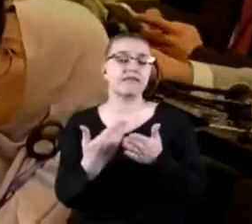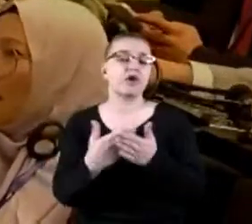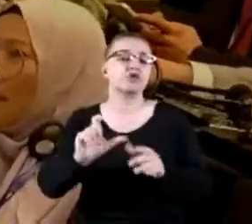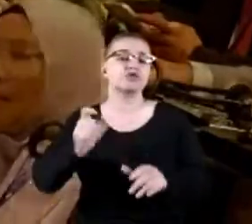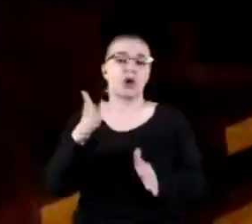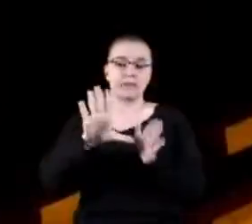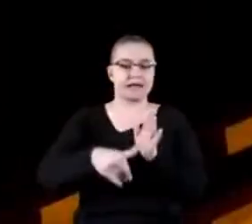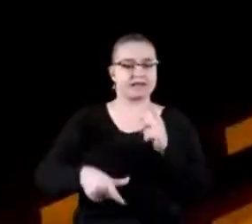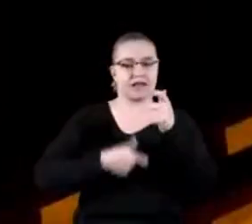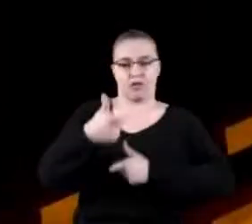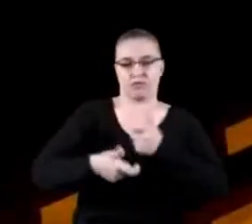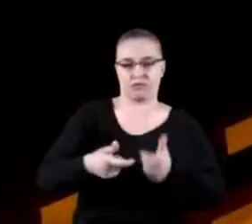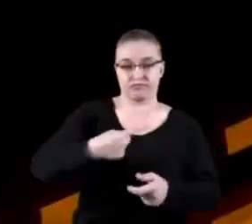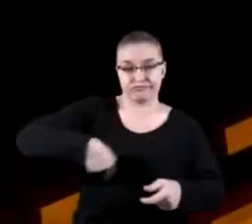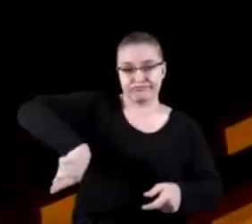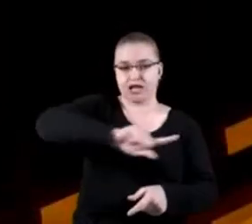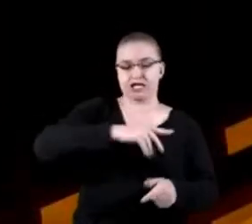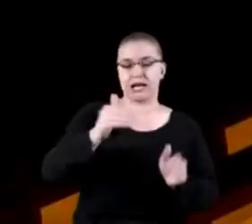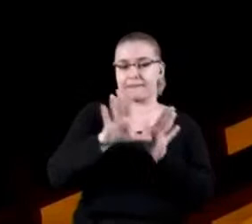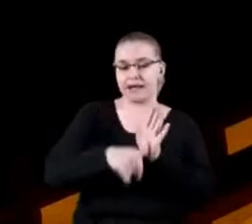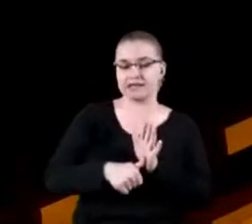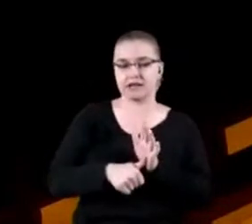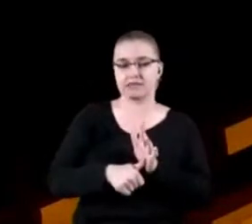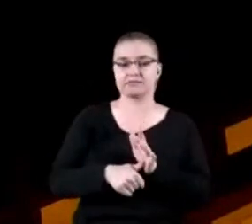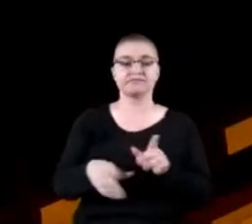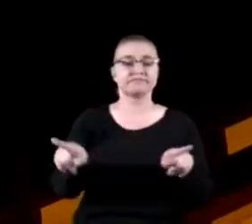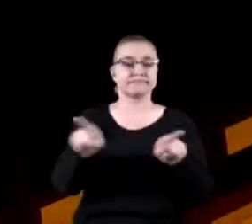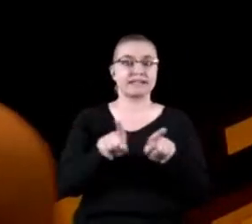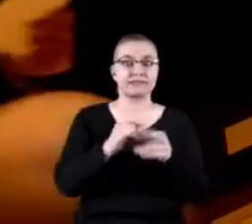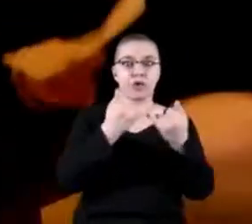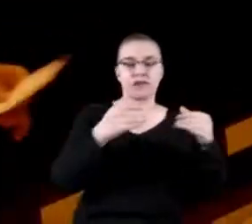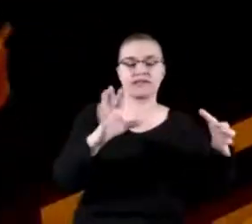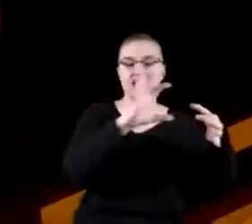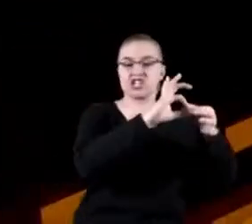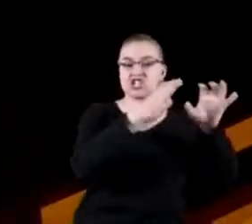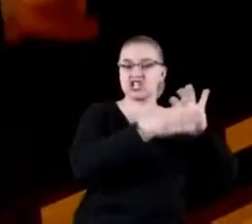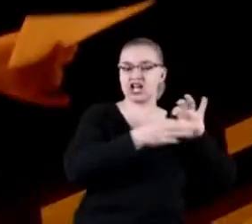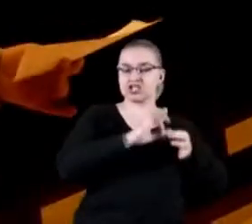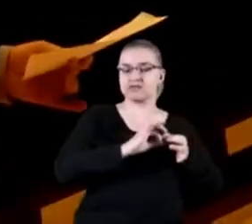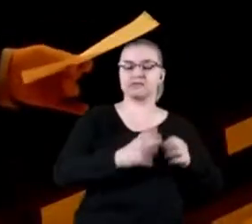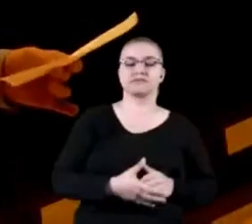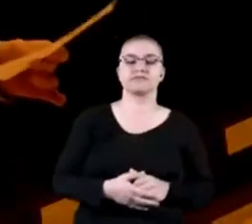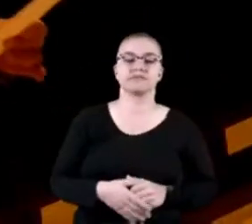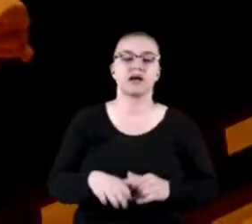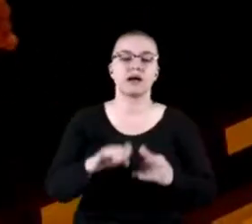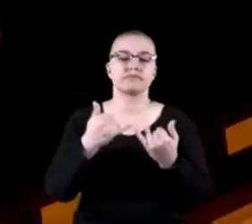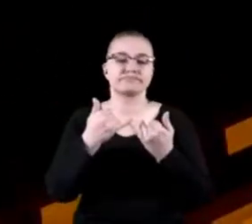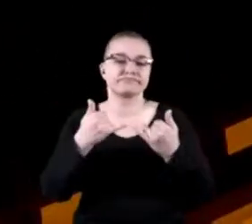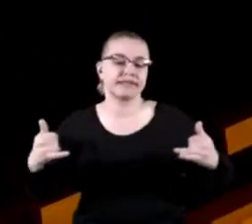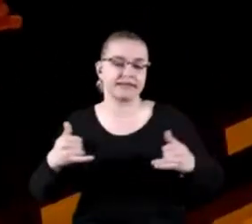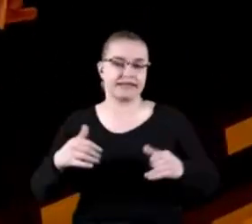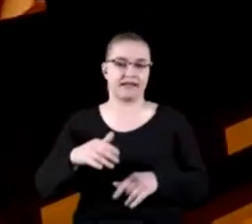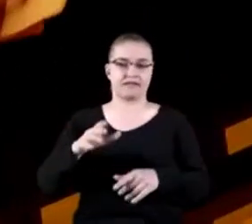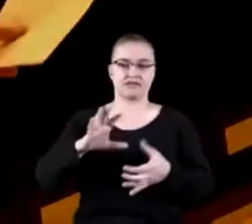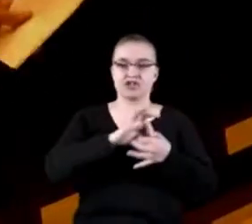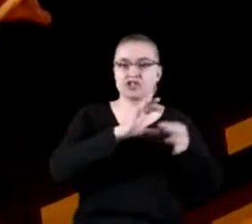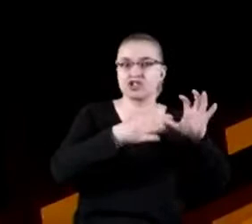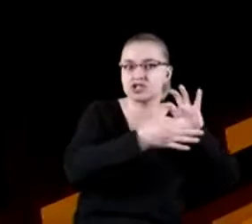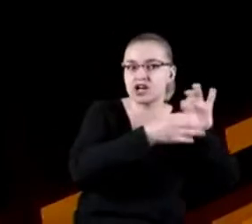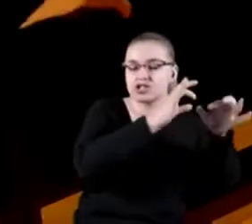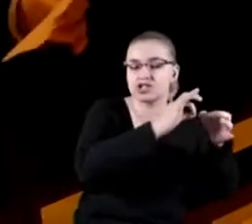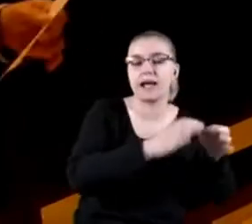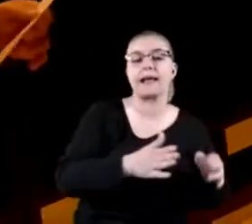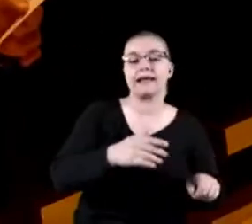And we do it with other networks, like Mediterranean Cooperation Alliance, which is a network of networks. So we are not